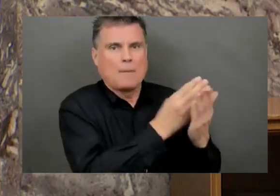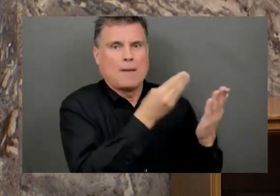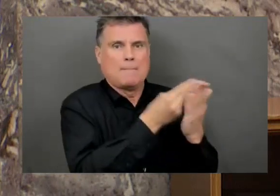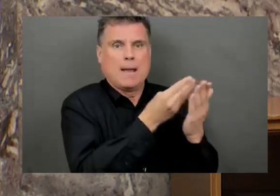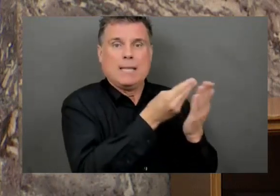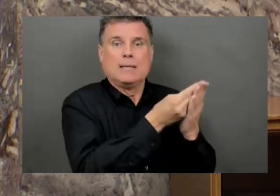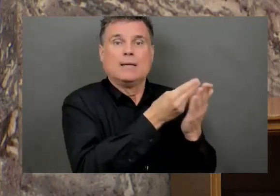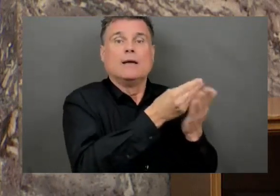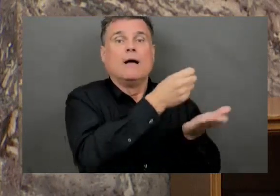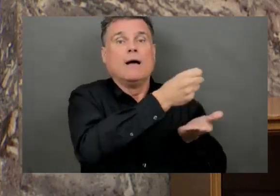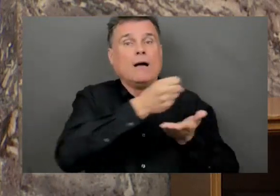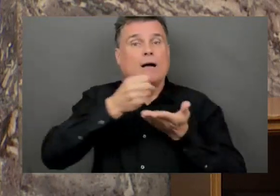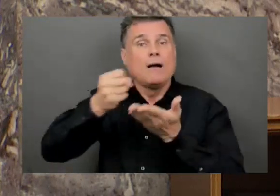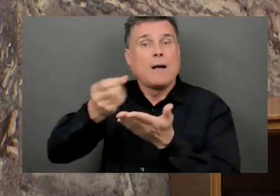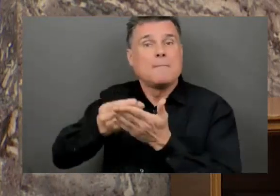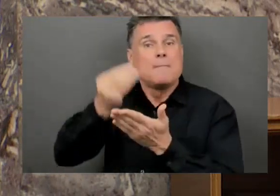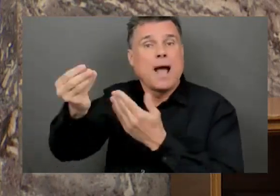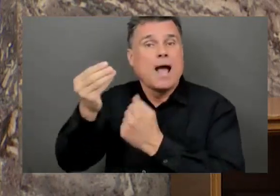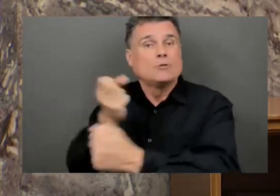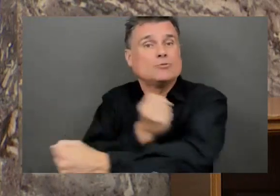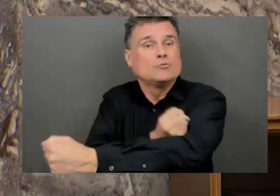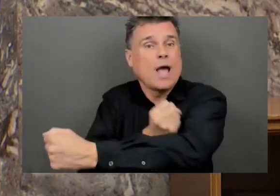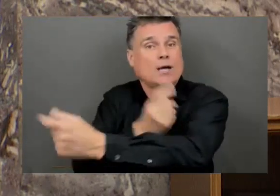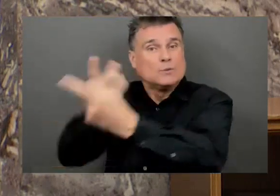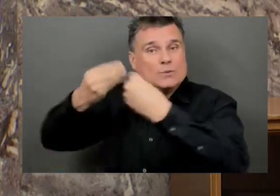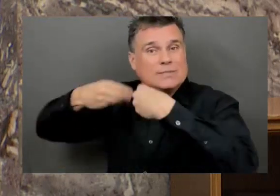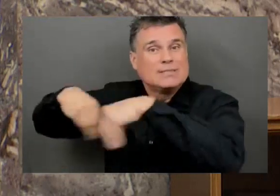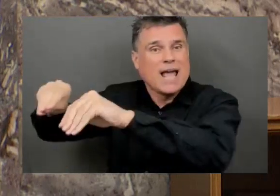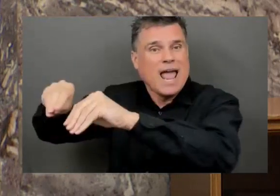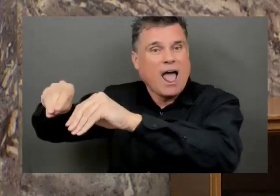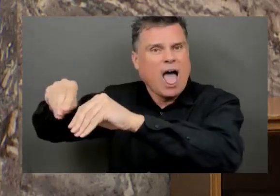disastrous decriminalization experiment?